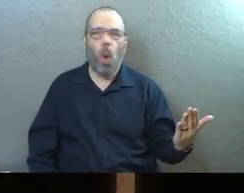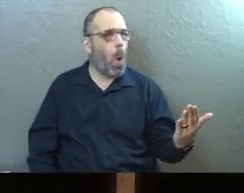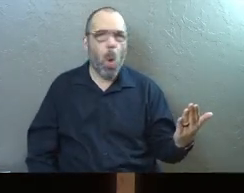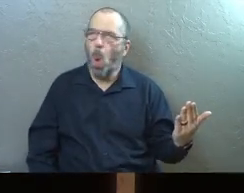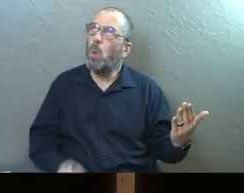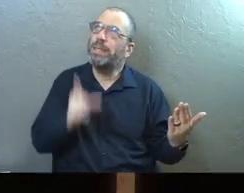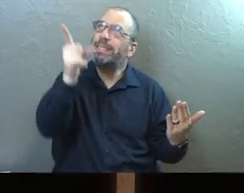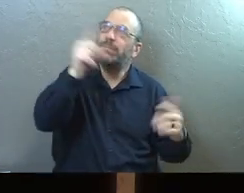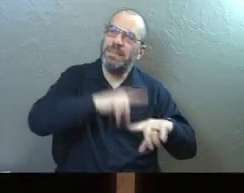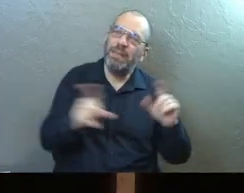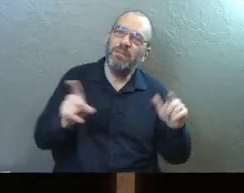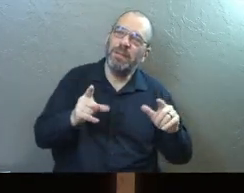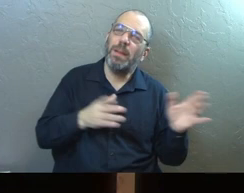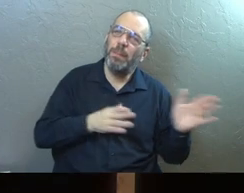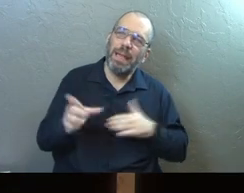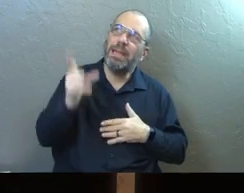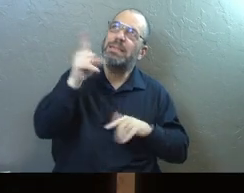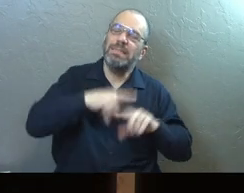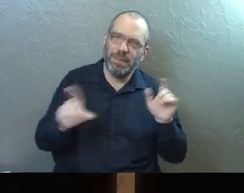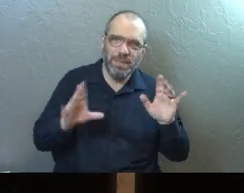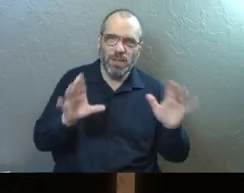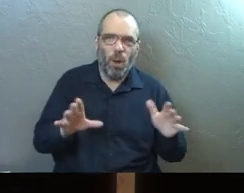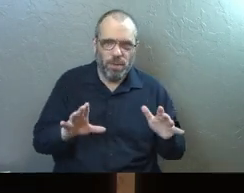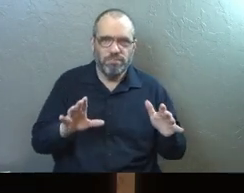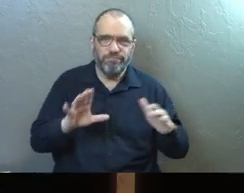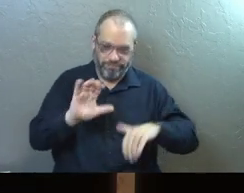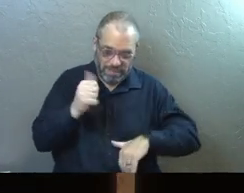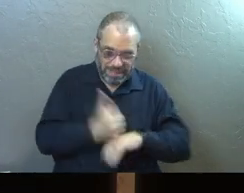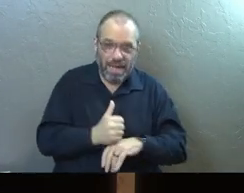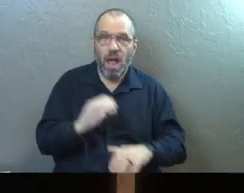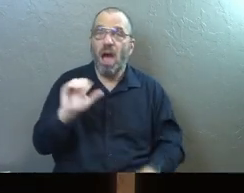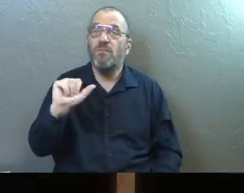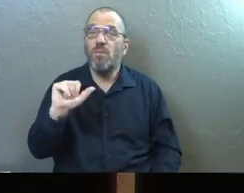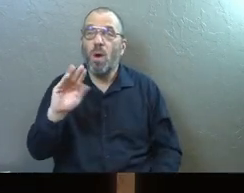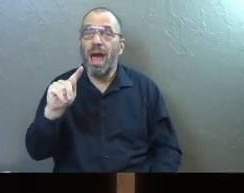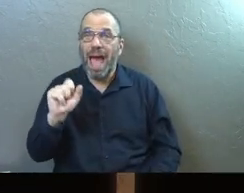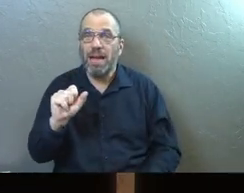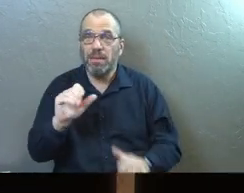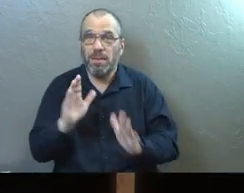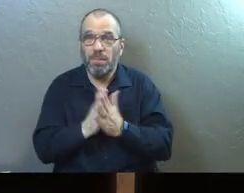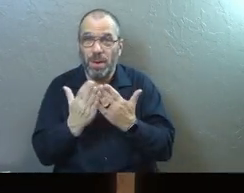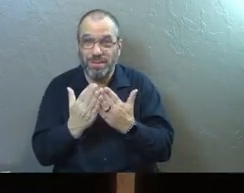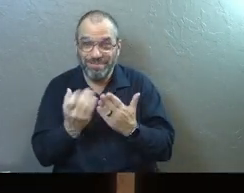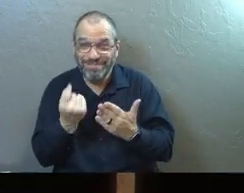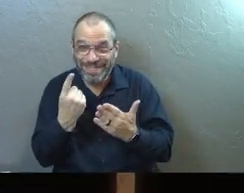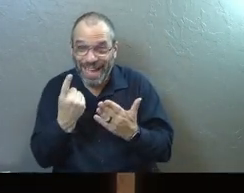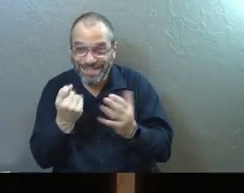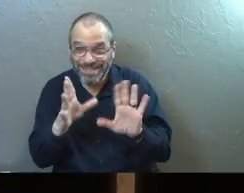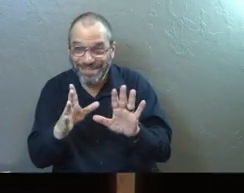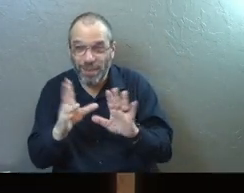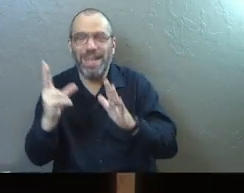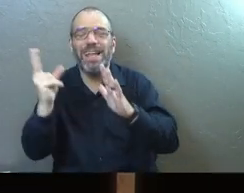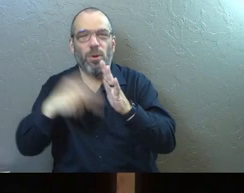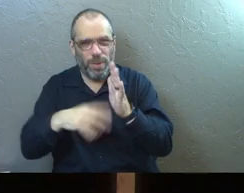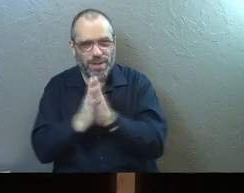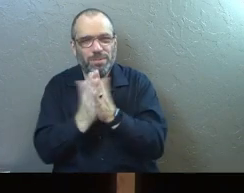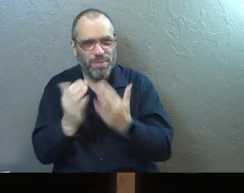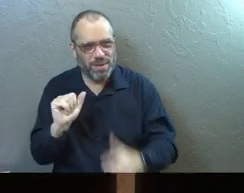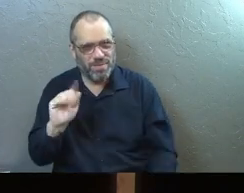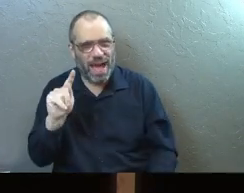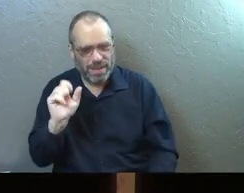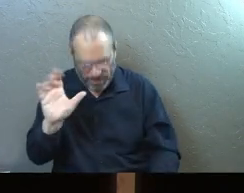had a different plan. So all that was set up for the Acts passage today. You doing okay? Yep. We're going to go read it right